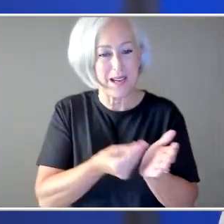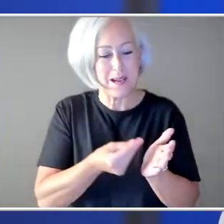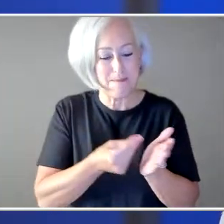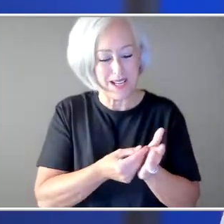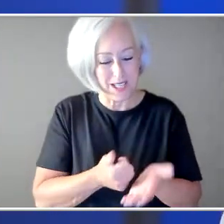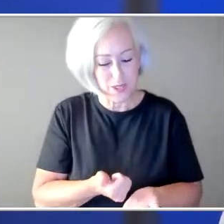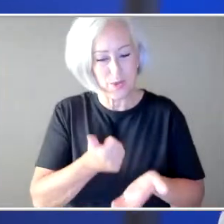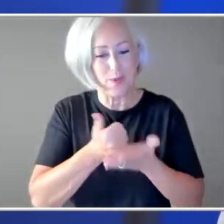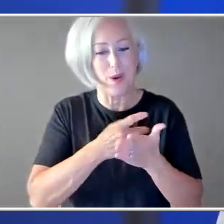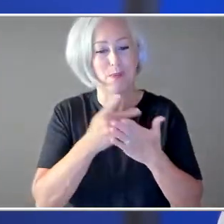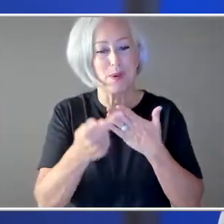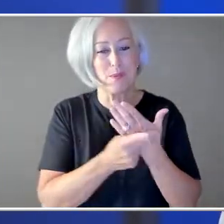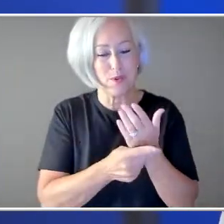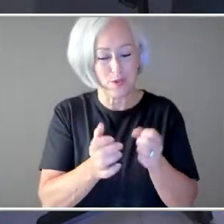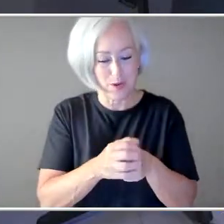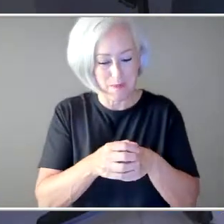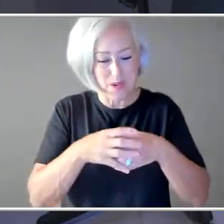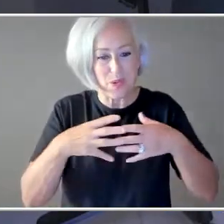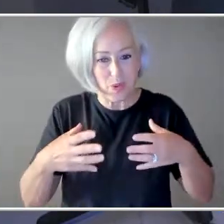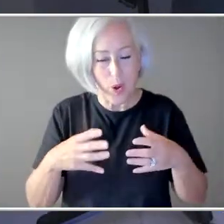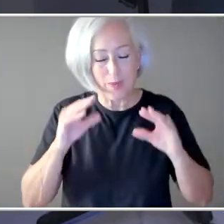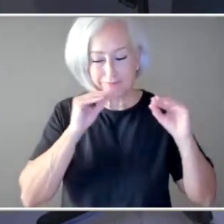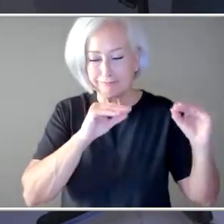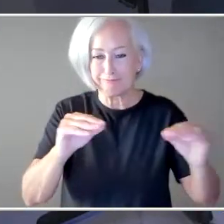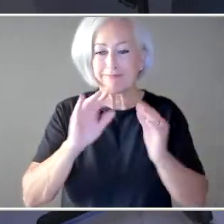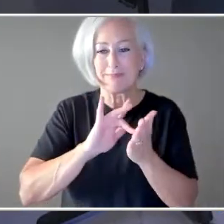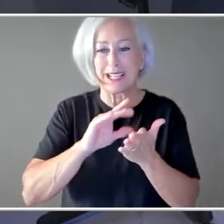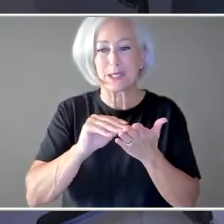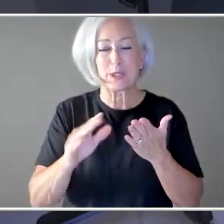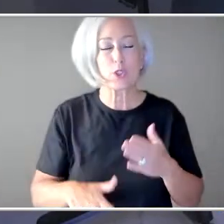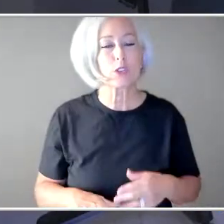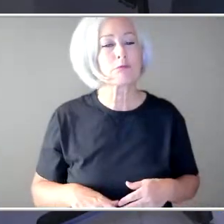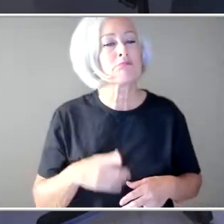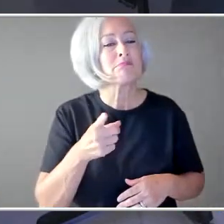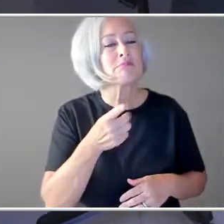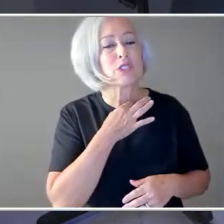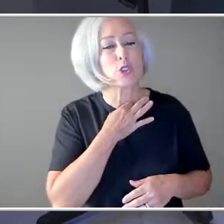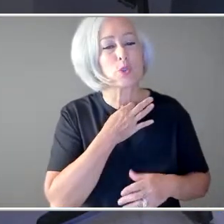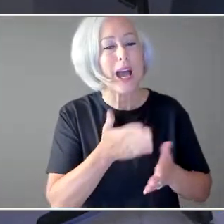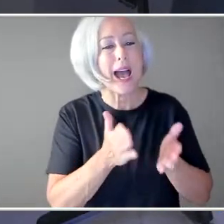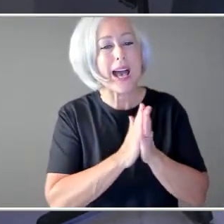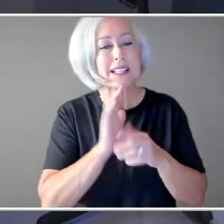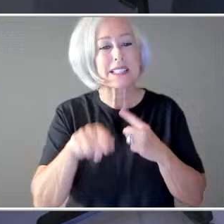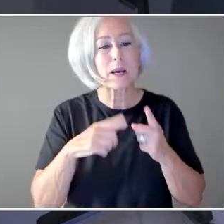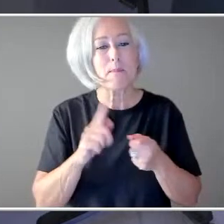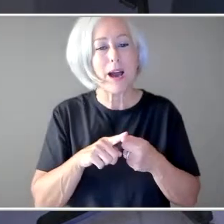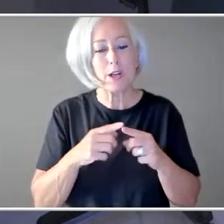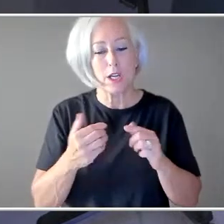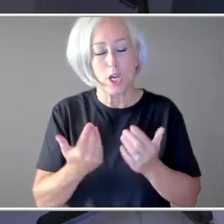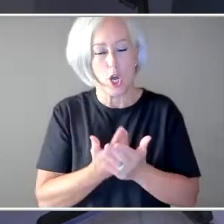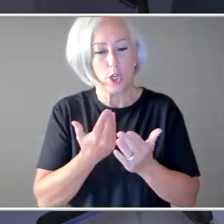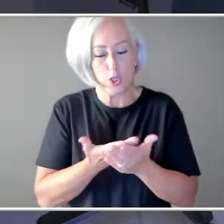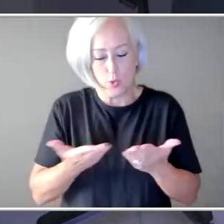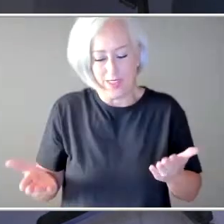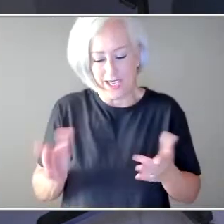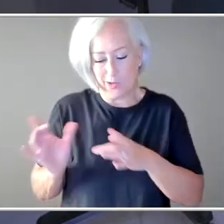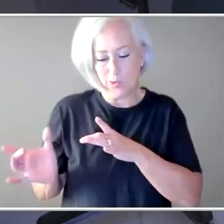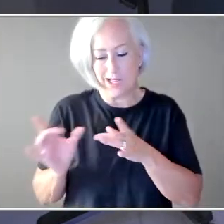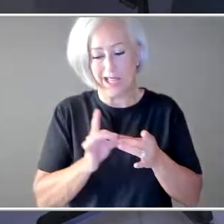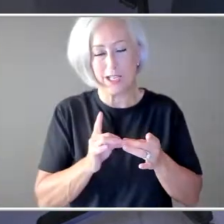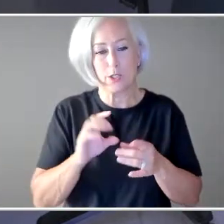medicine and teaching the med students. Fantastic. I have to also ask you about a new alternative to the EpiPen. The FDA recently approved the first